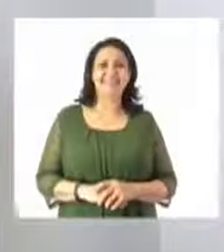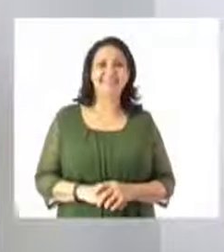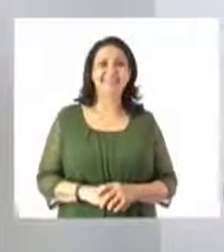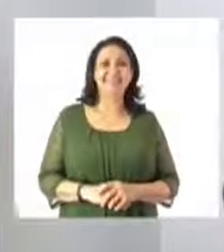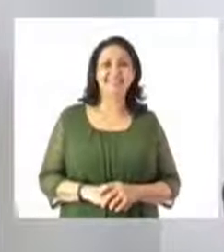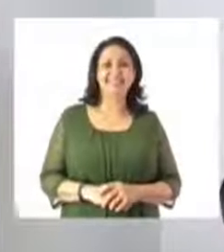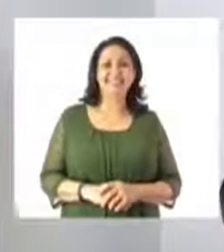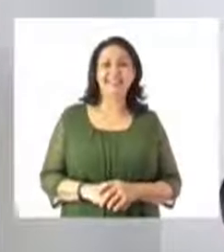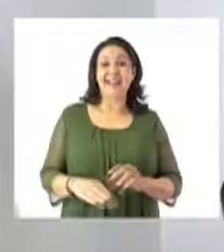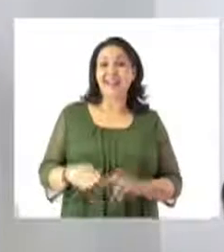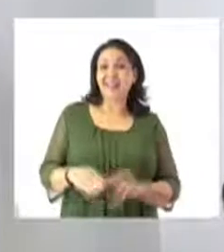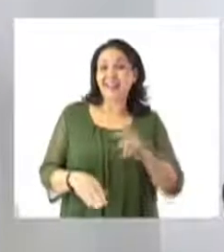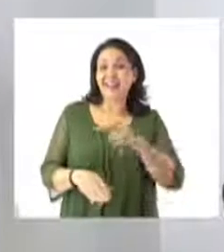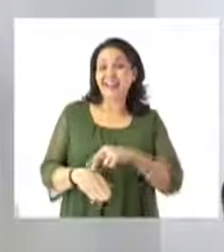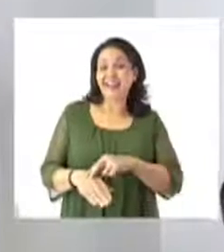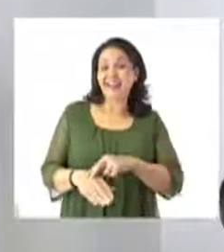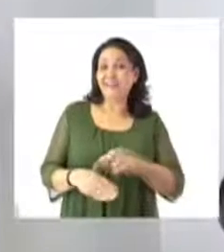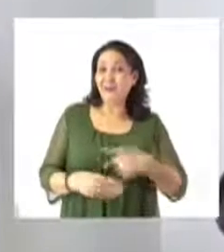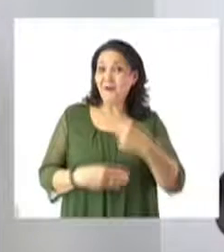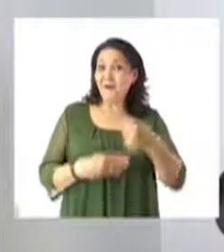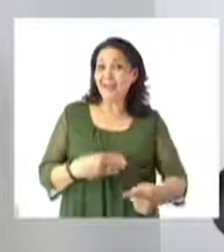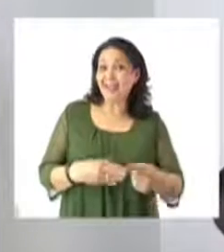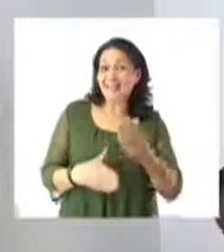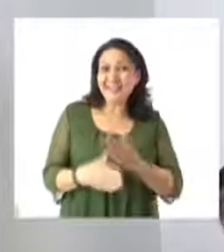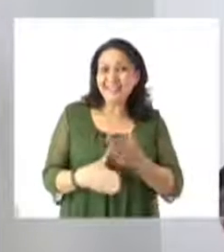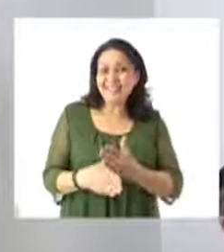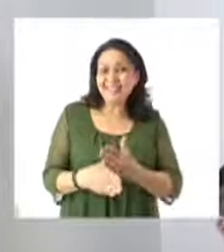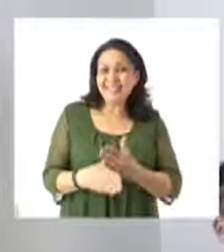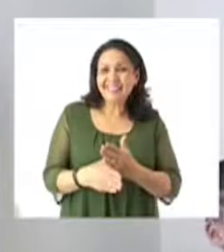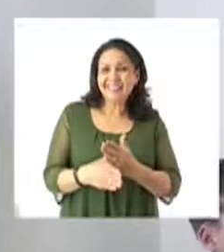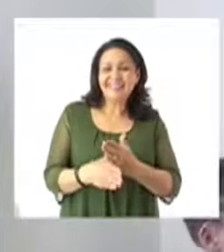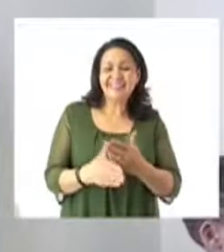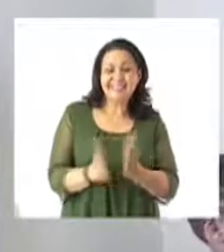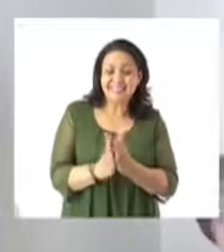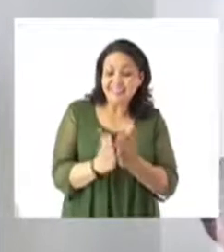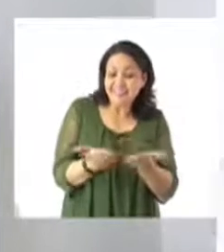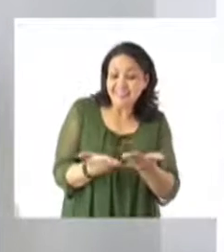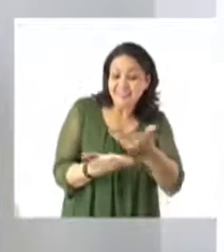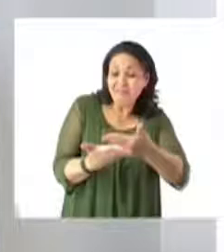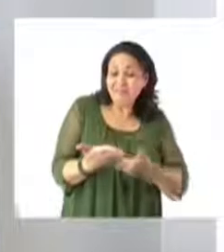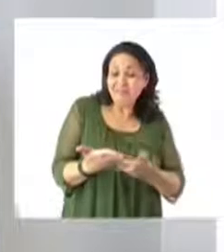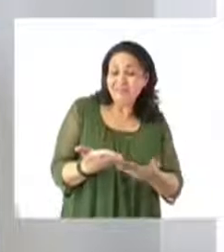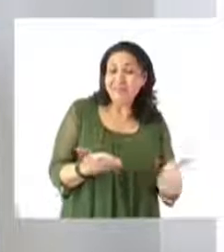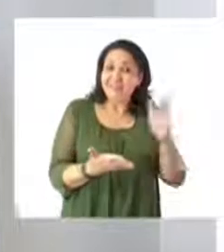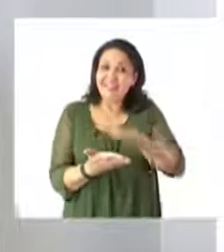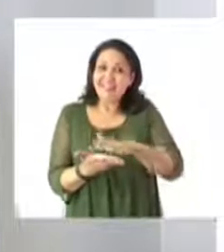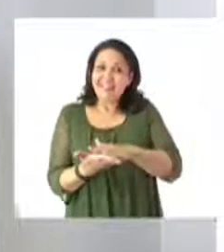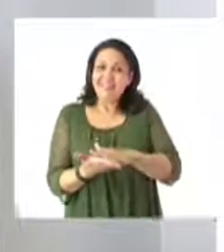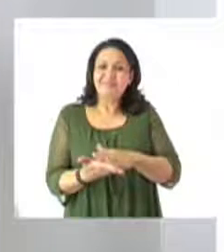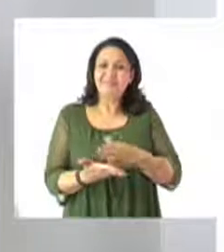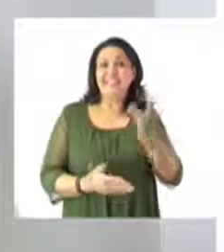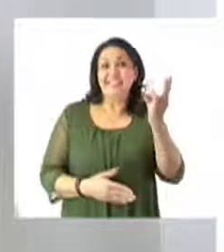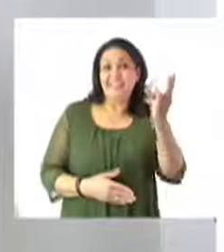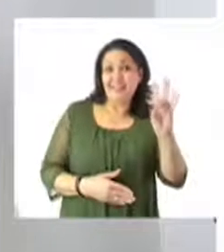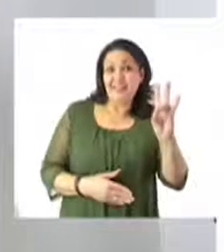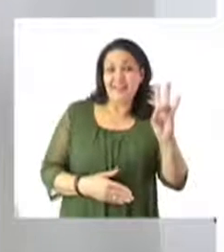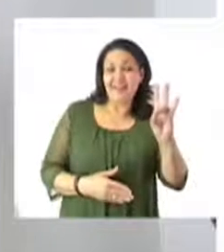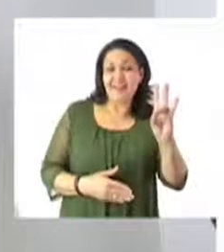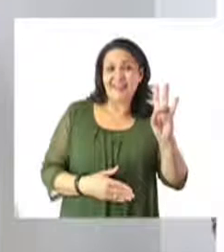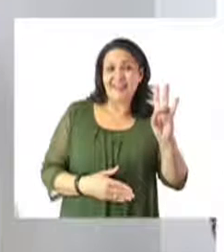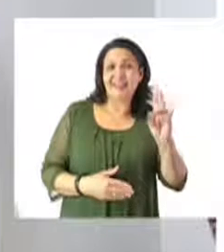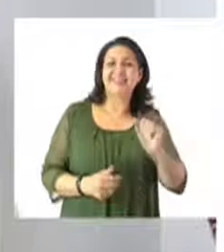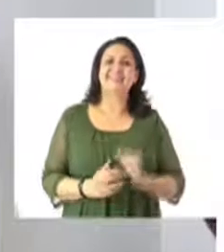Are you ready for our next lesson? Can you turn to page 7? Are you at page